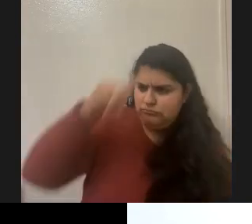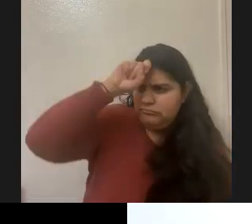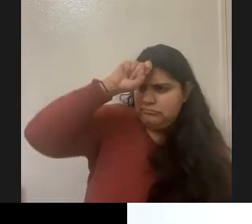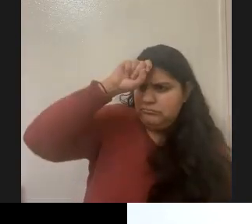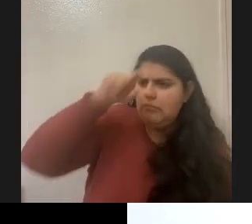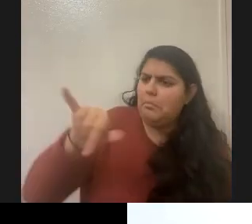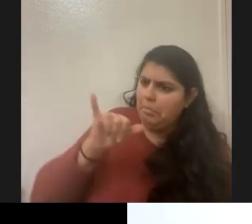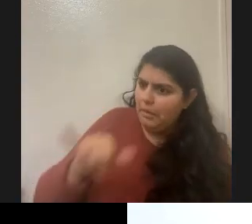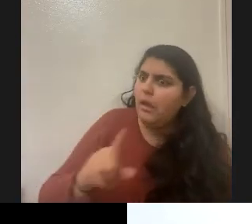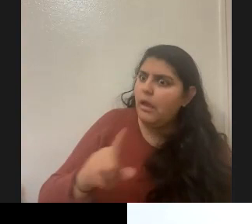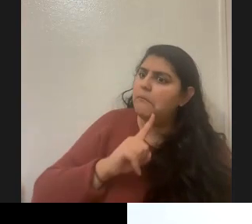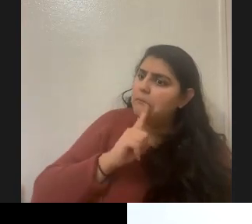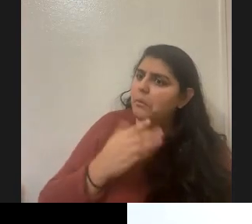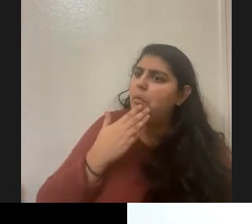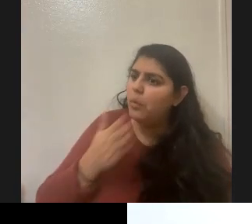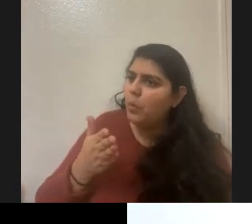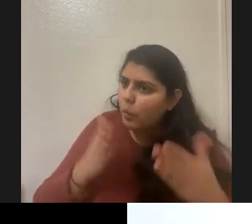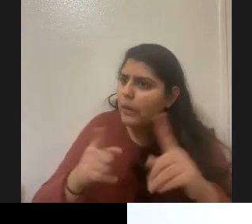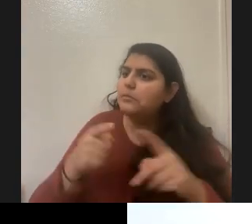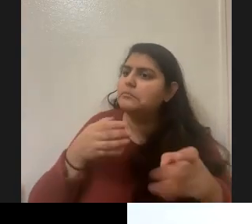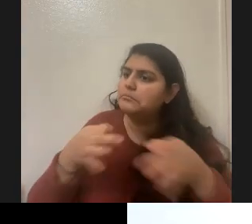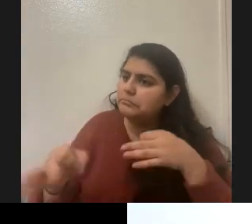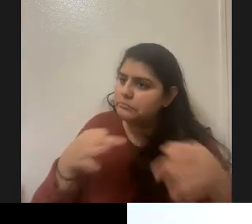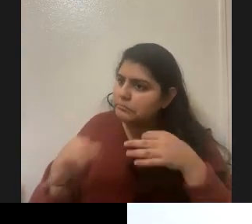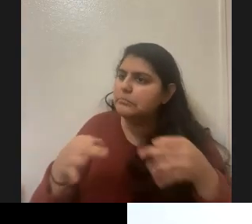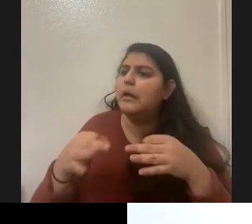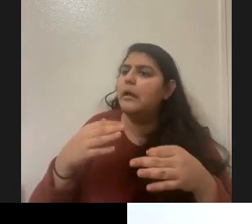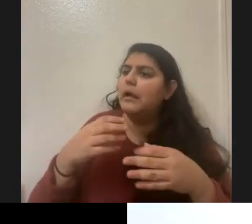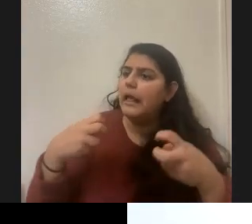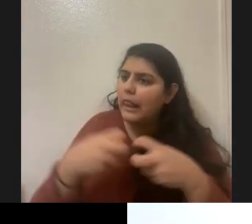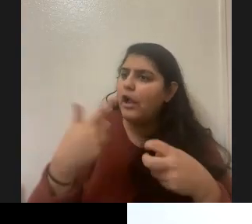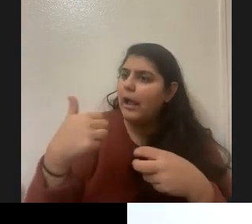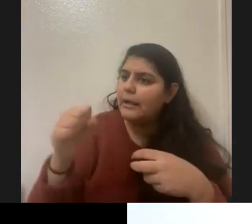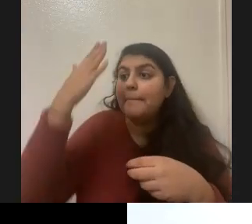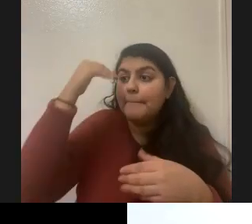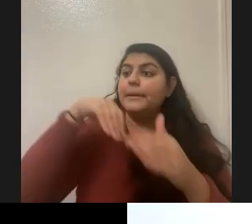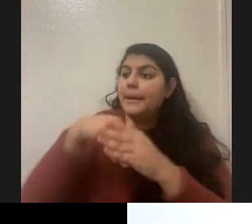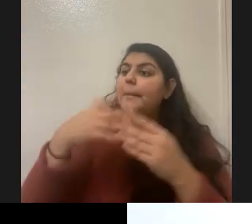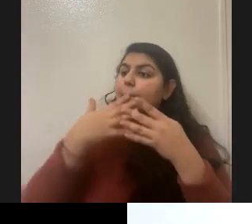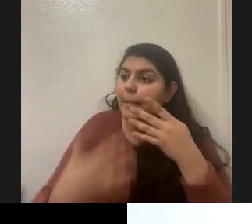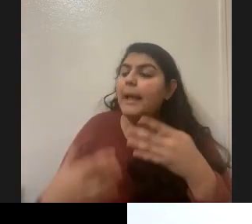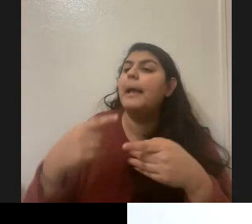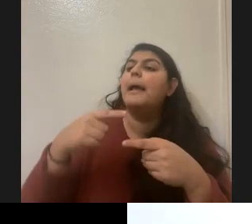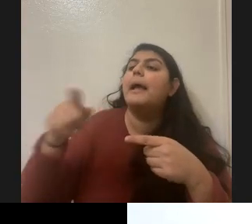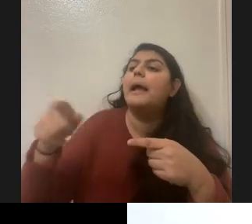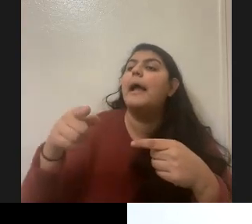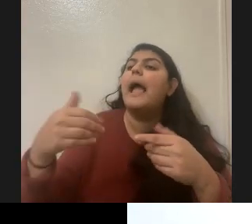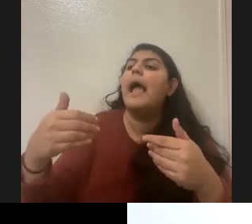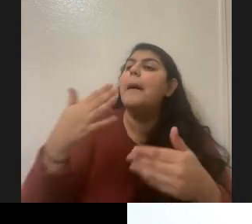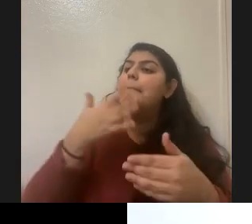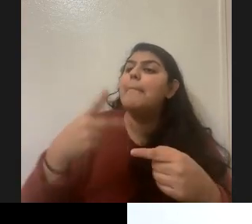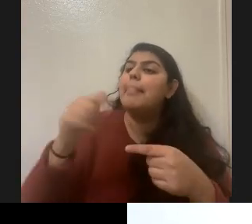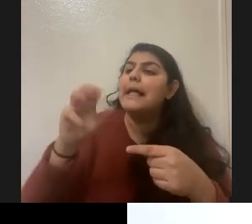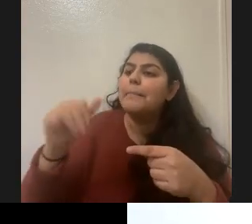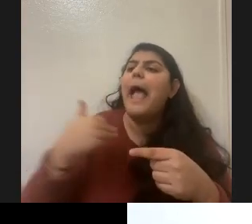way of describing these electric gases, because in our blood plasma, it has a lot of different things